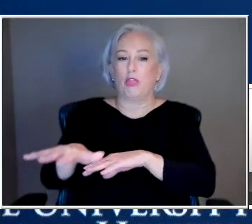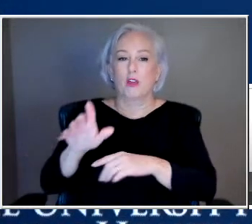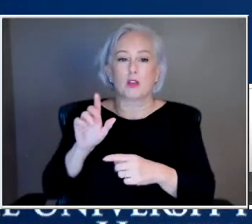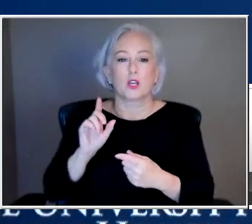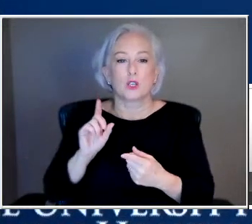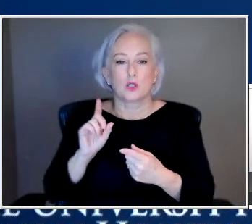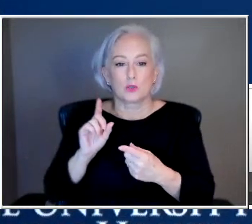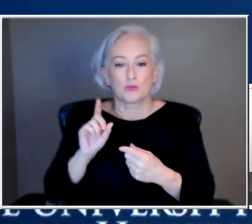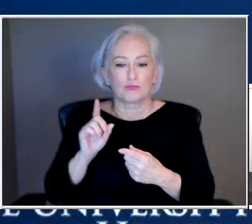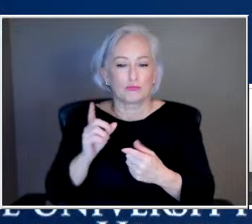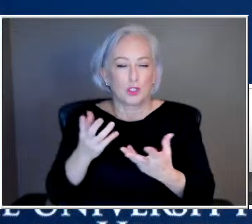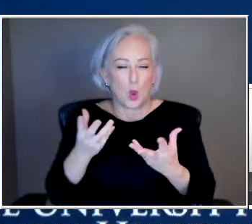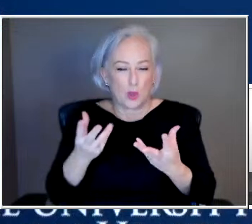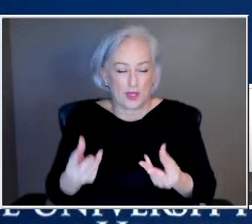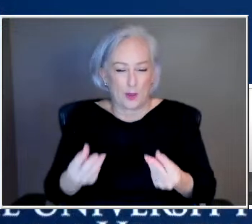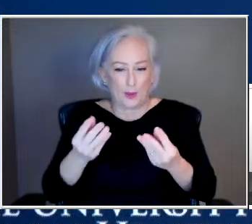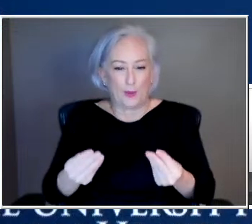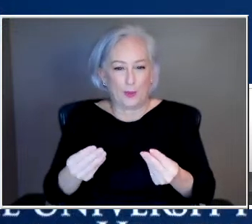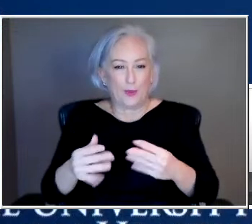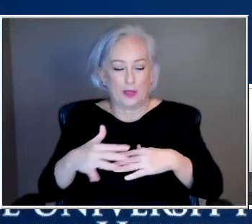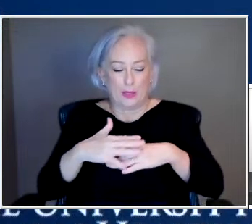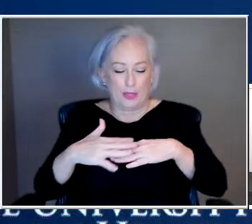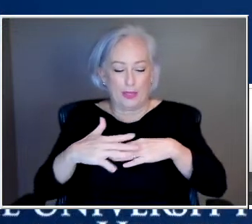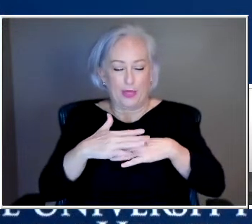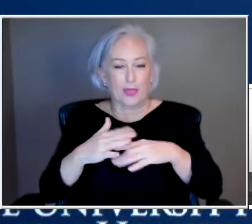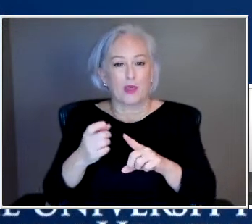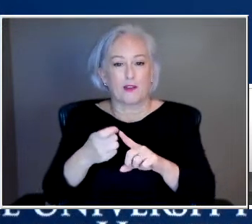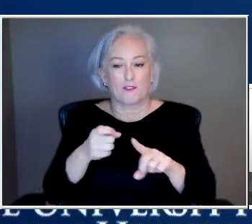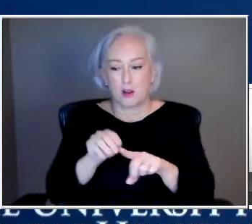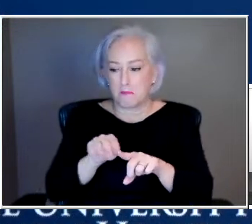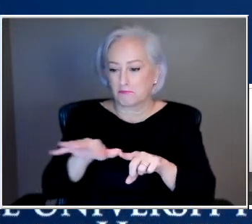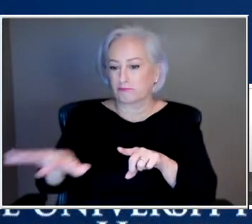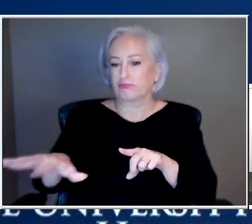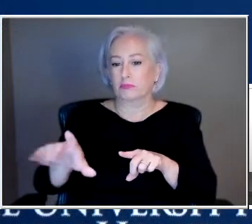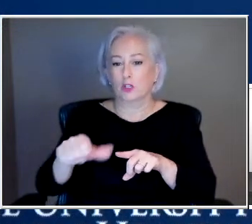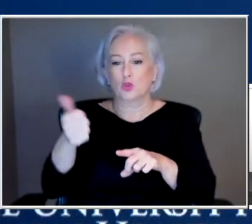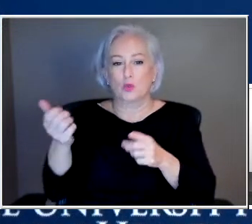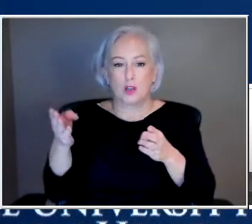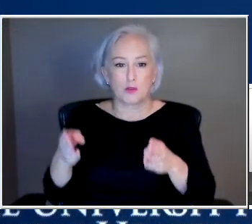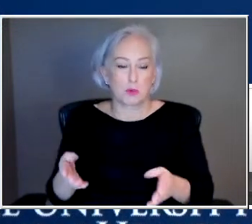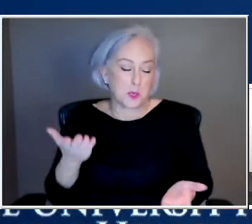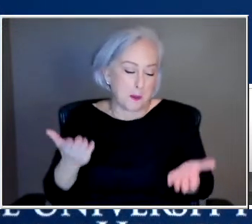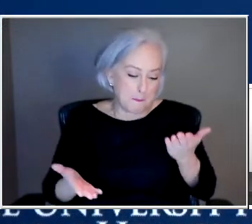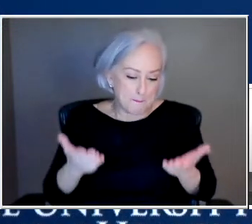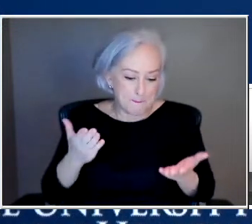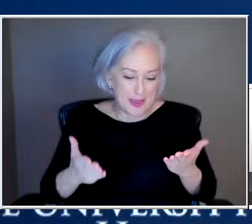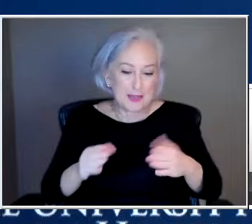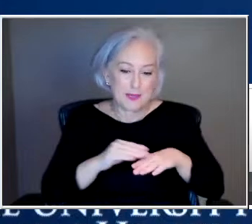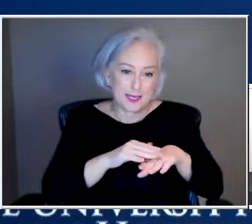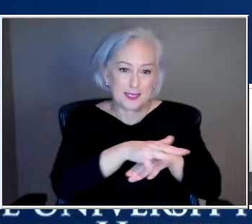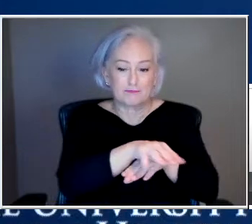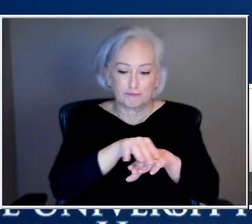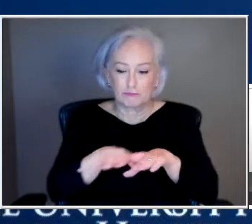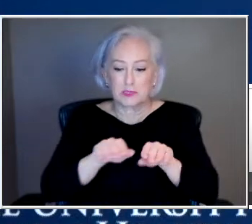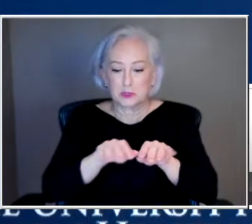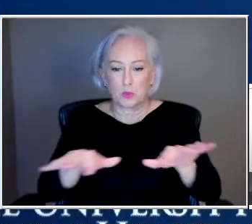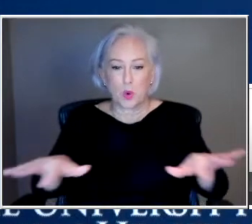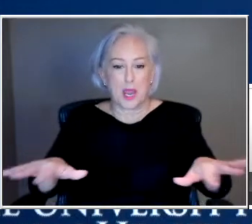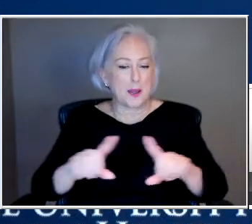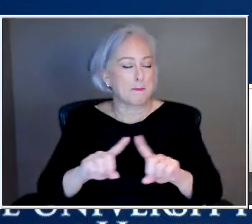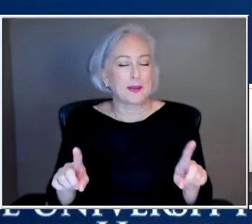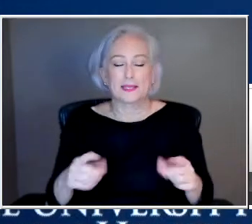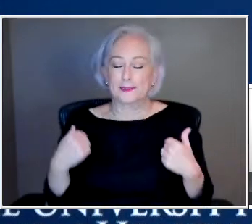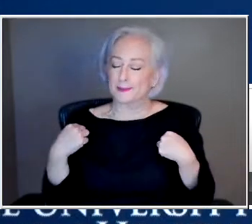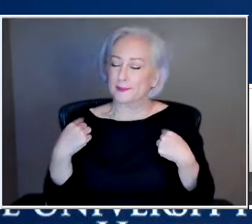secretions or drops from those viral lesions to another person, you could have human-to-human spread, but as of right now, there has been no